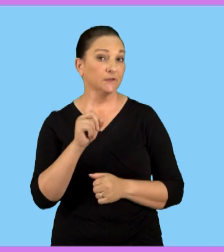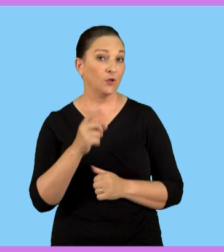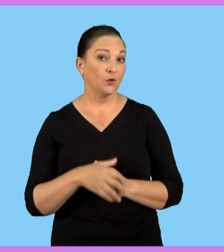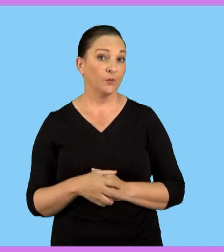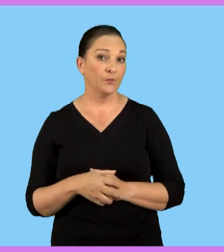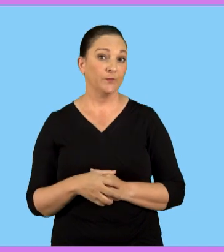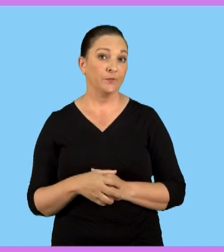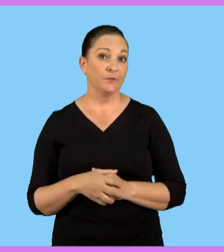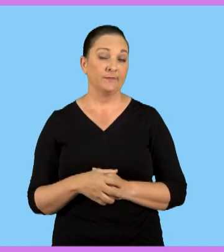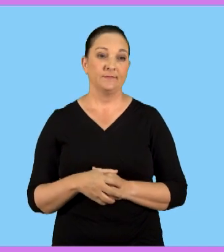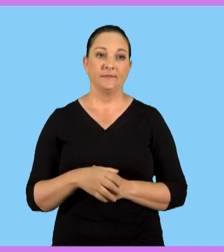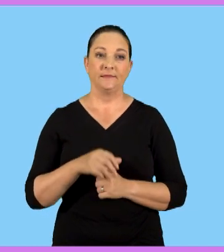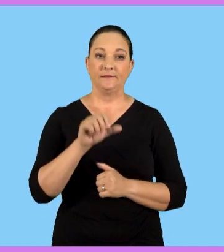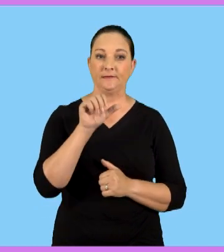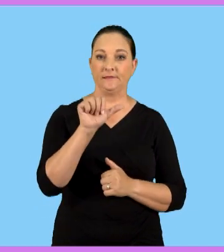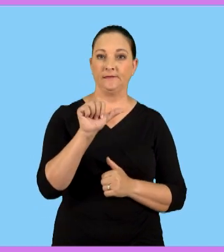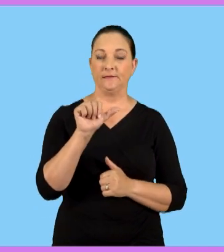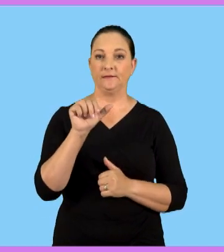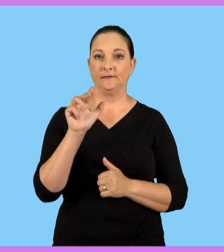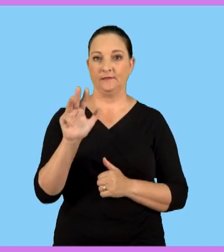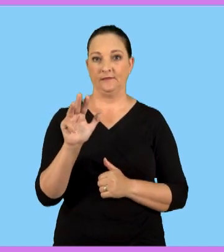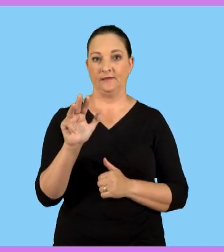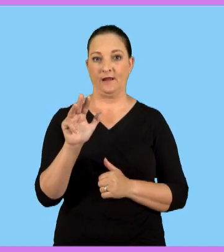The answer here is